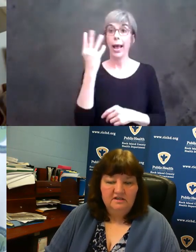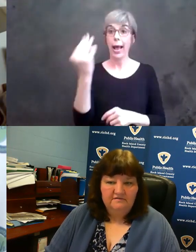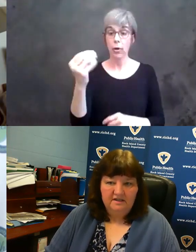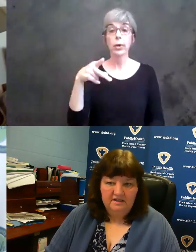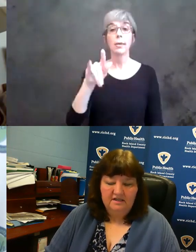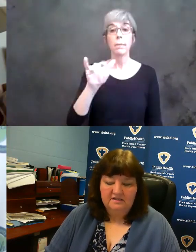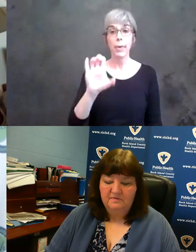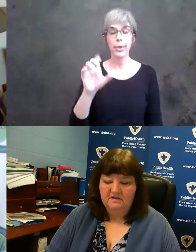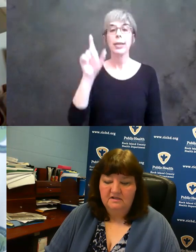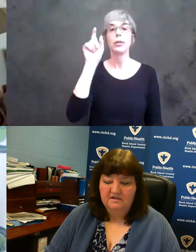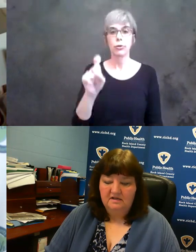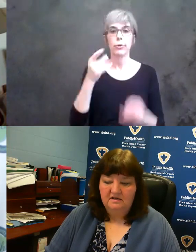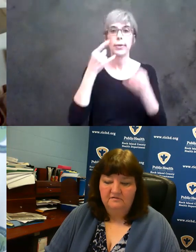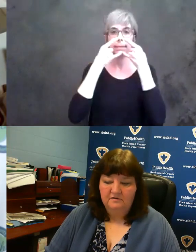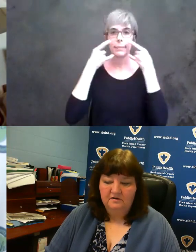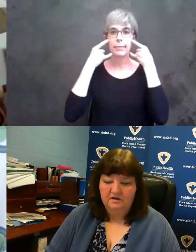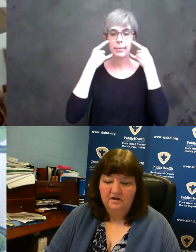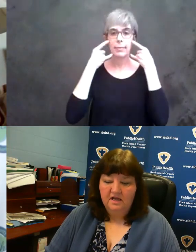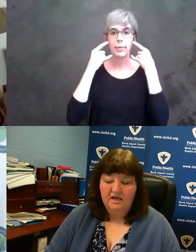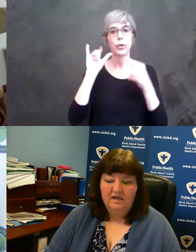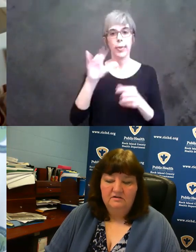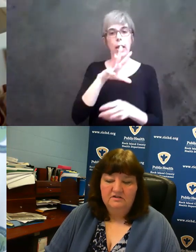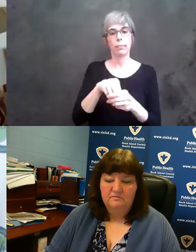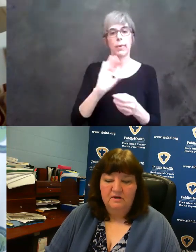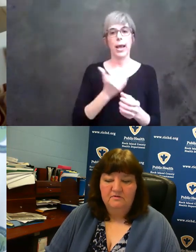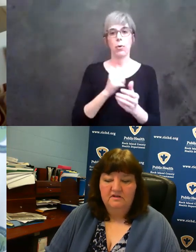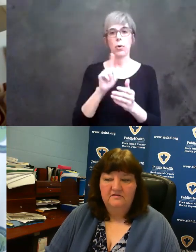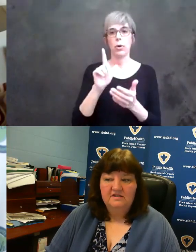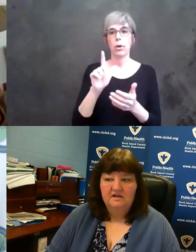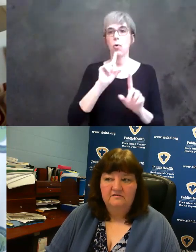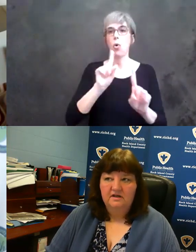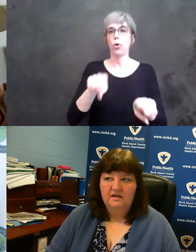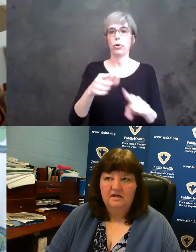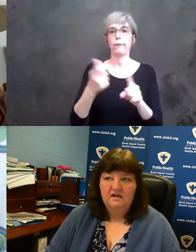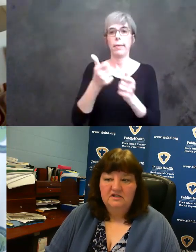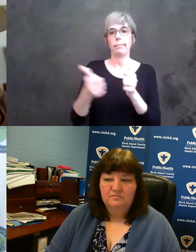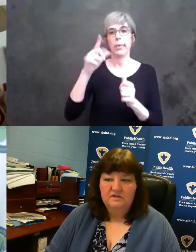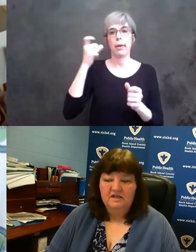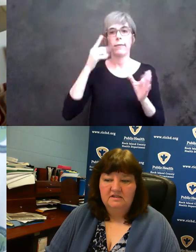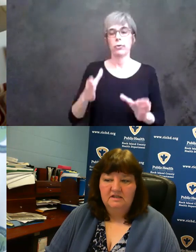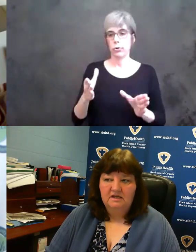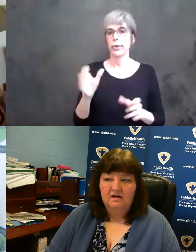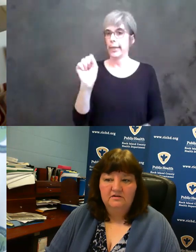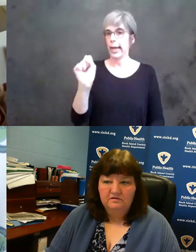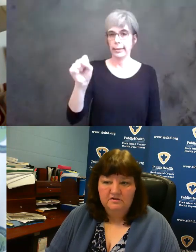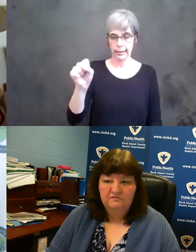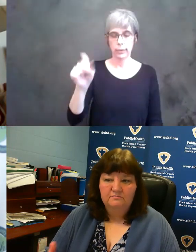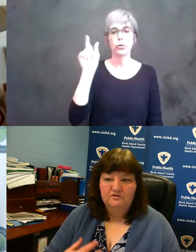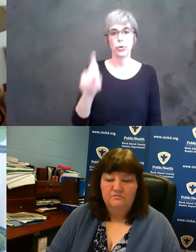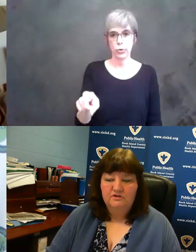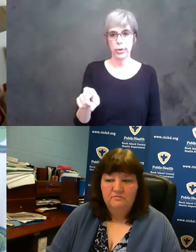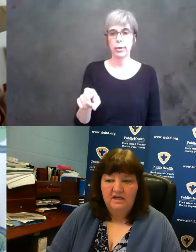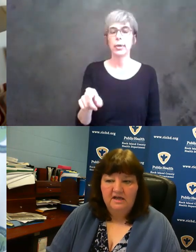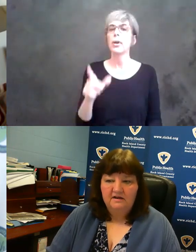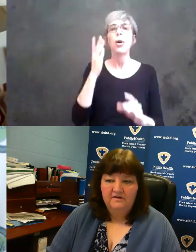So in Illinois, definitely that is part of the executive order. And just remember that the face covering is protecting others